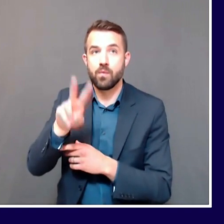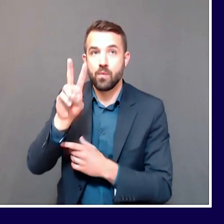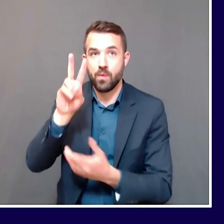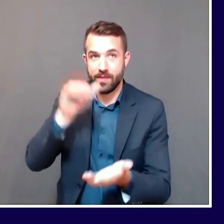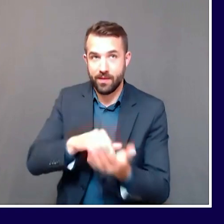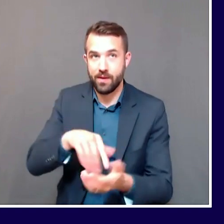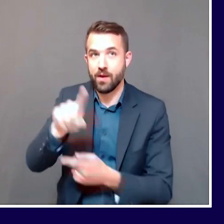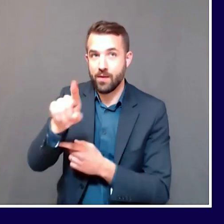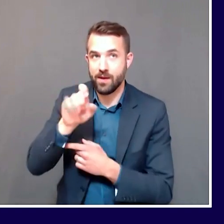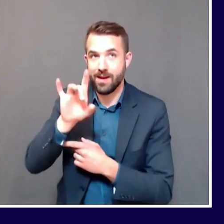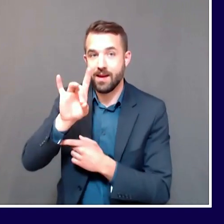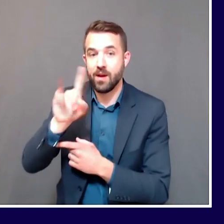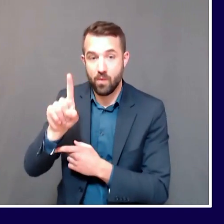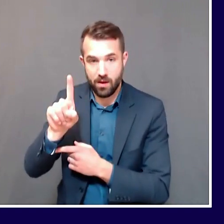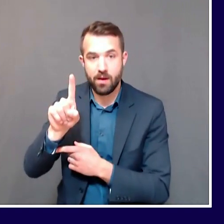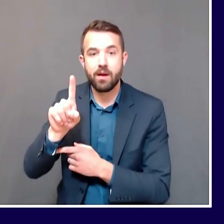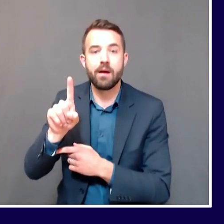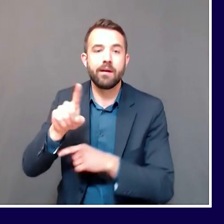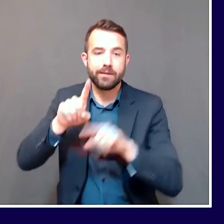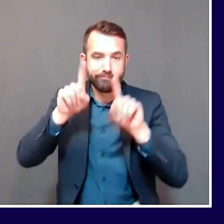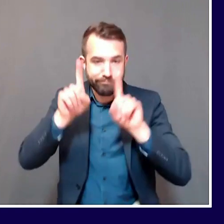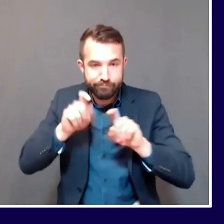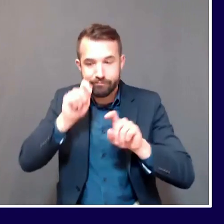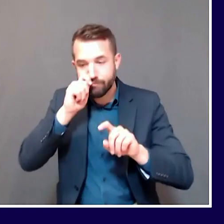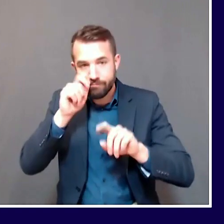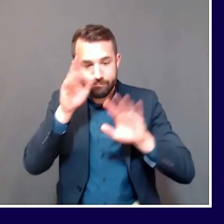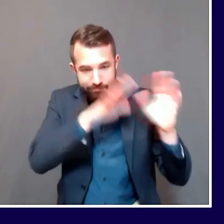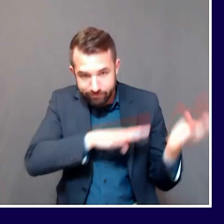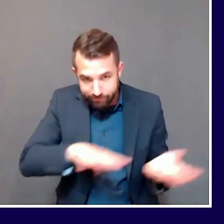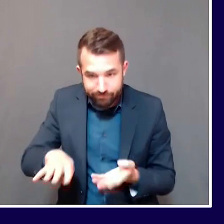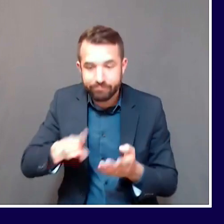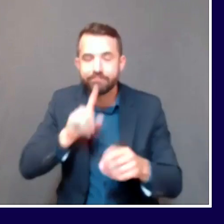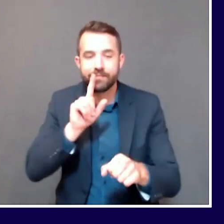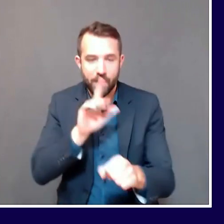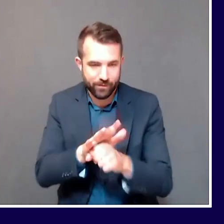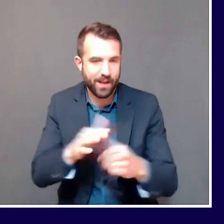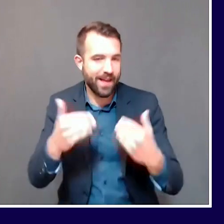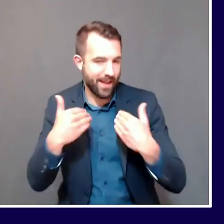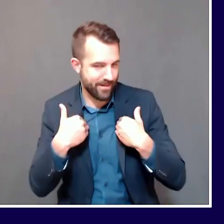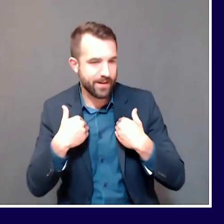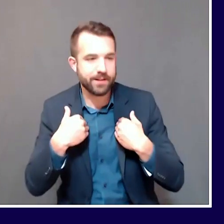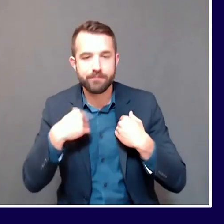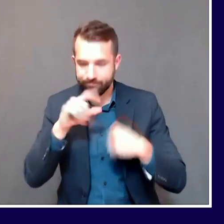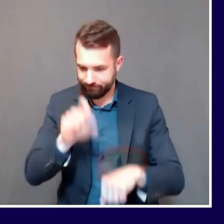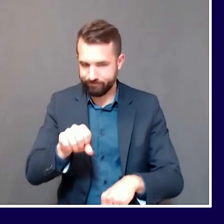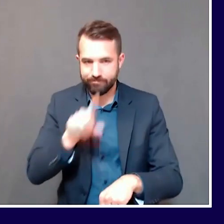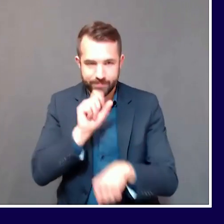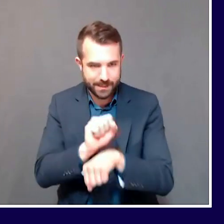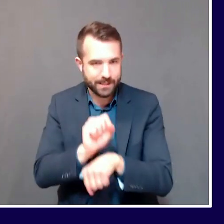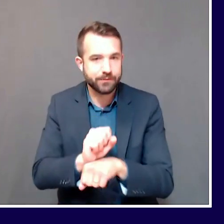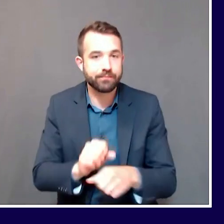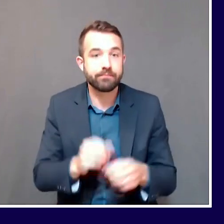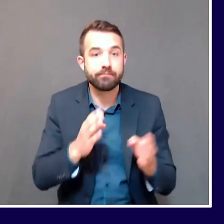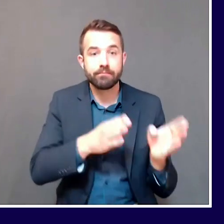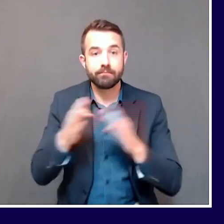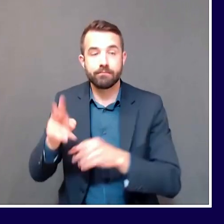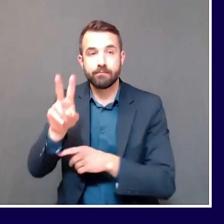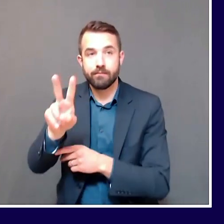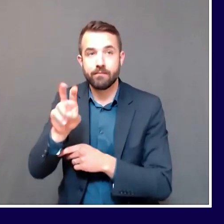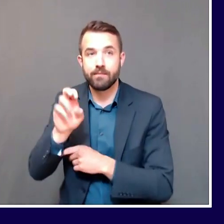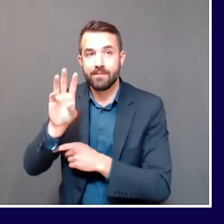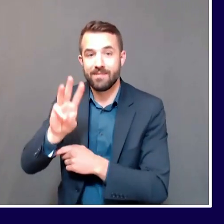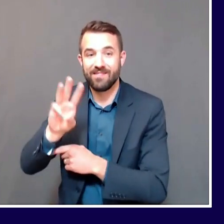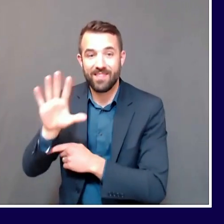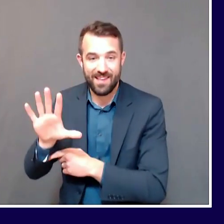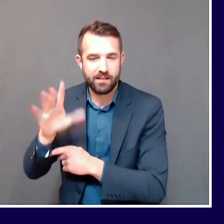2,181 of those cases are confirmed. That's 2,181. And 265